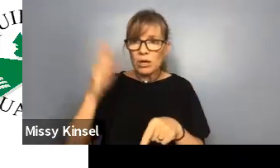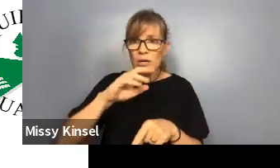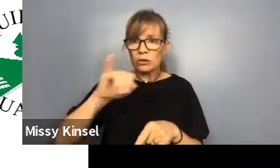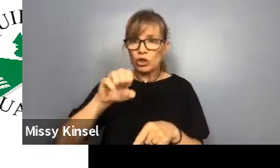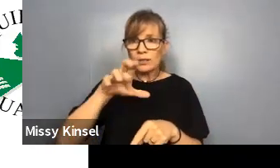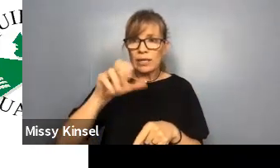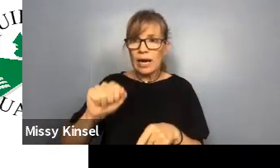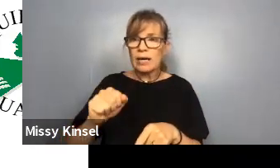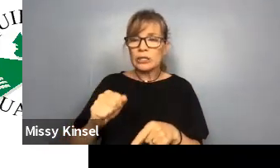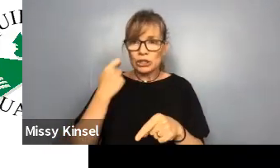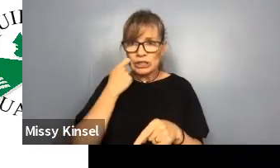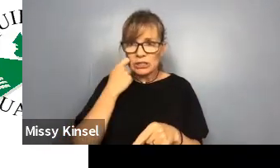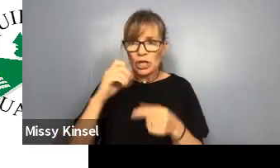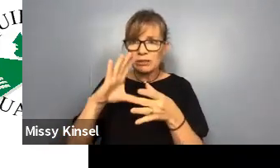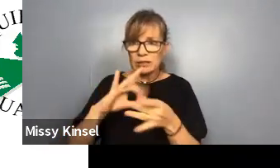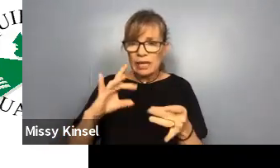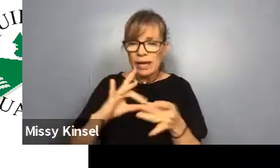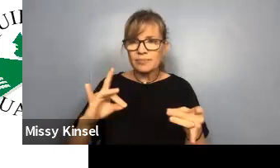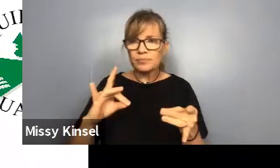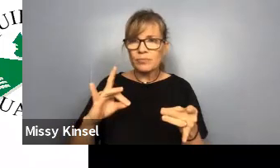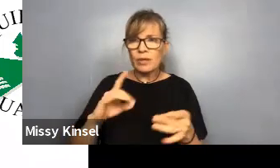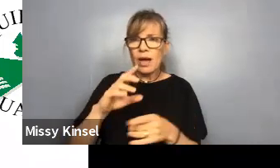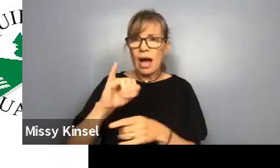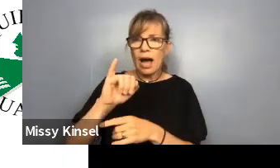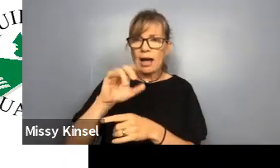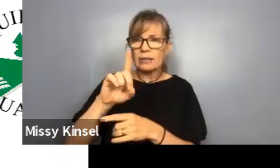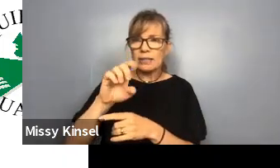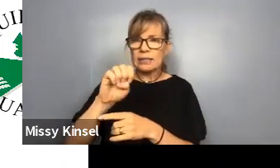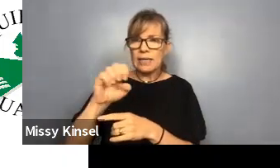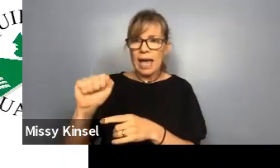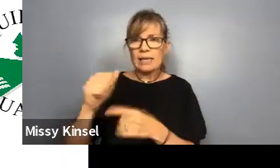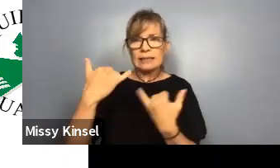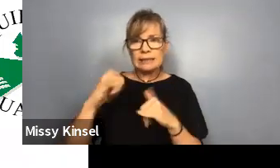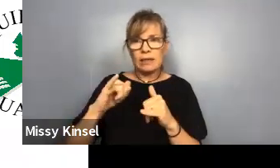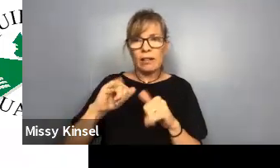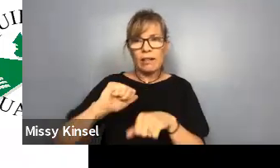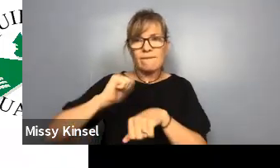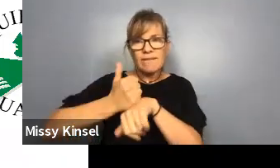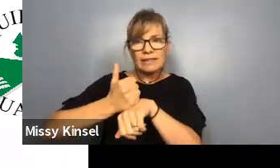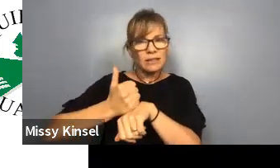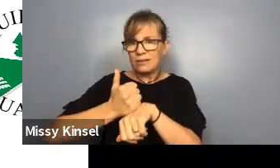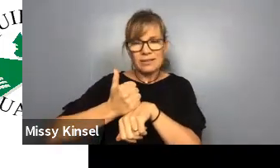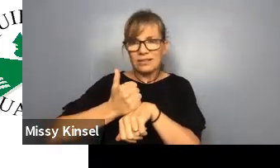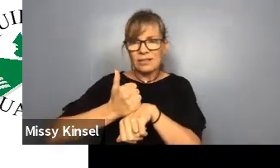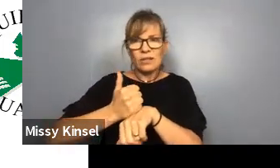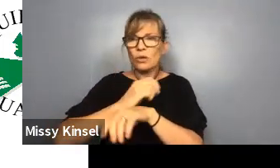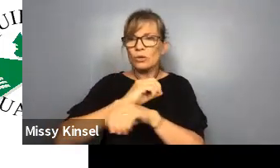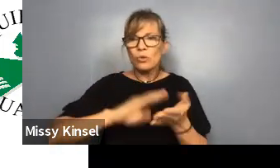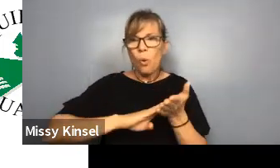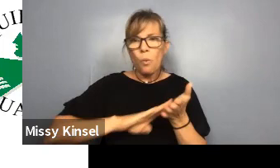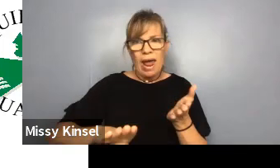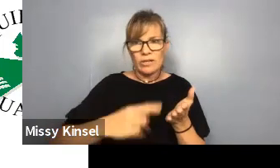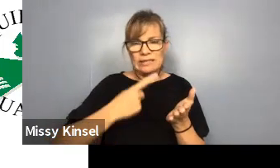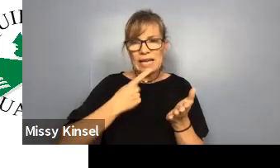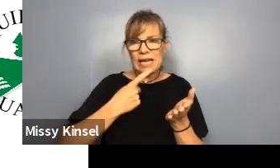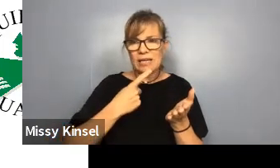said that the IDEA is still in effect. There are not waivers saying